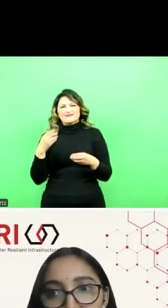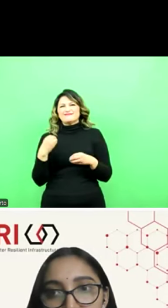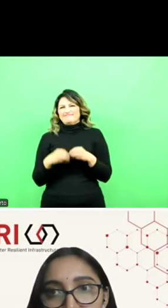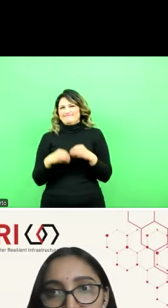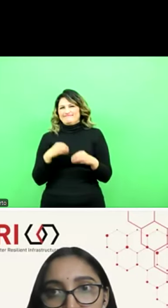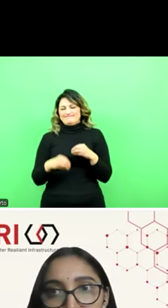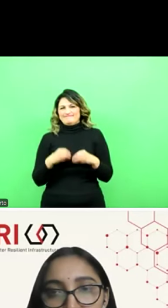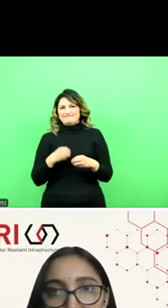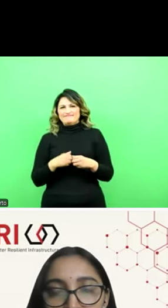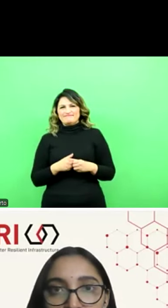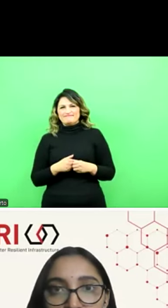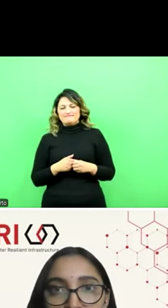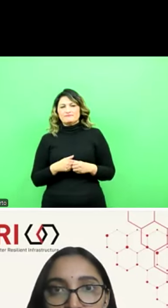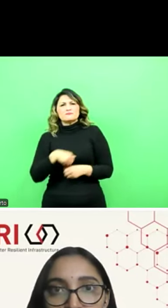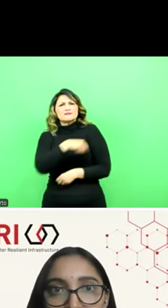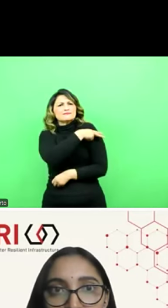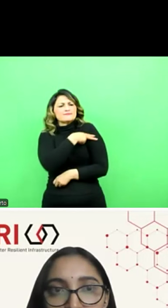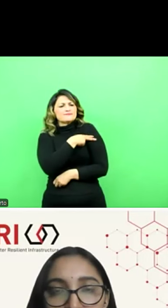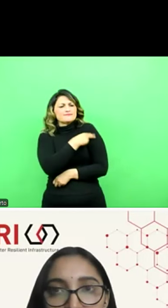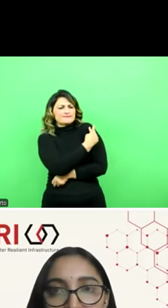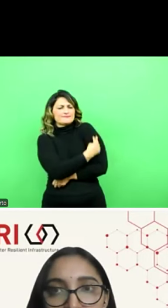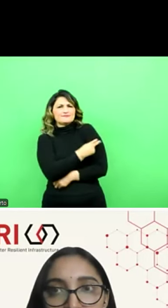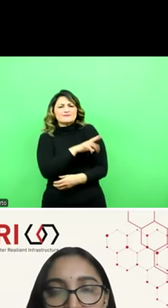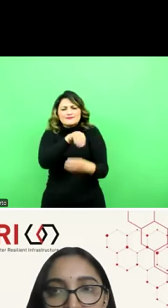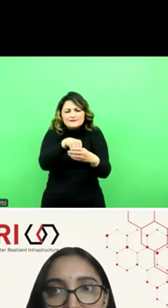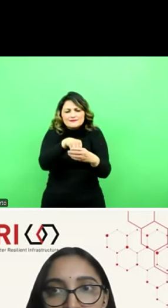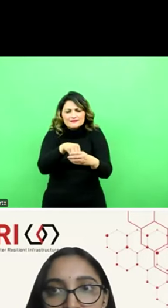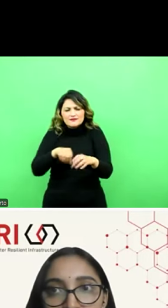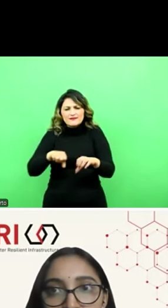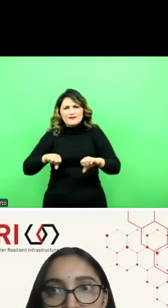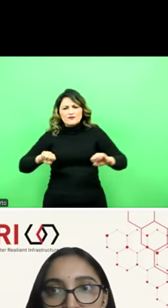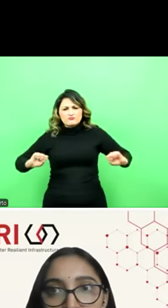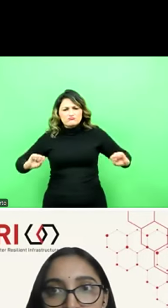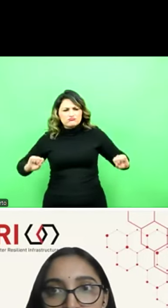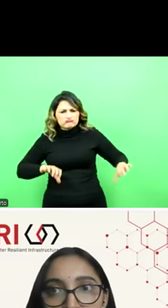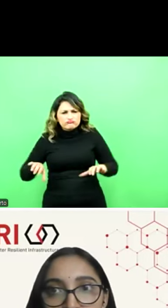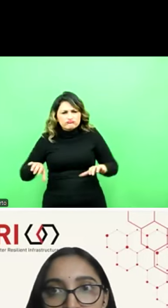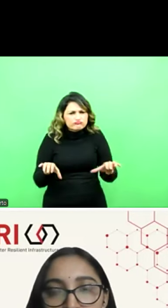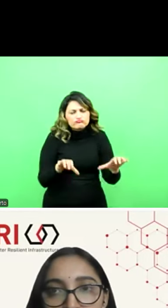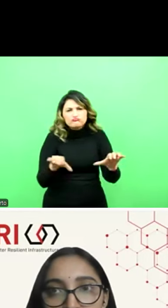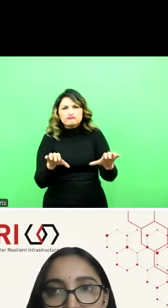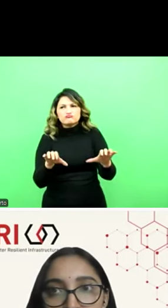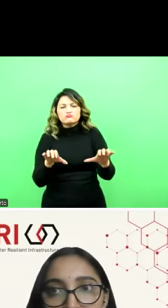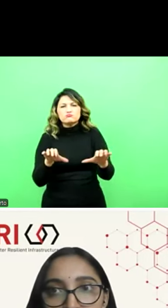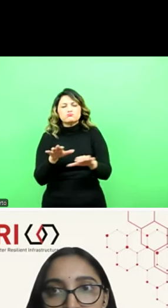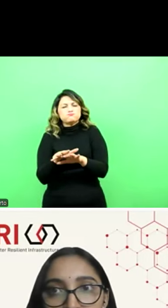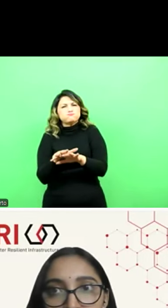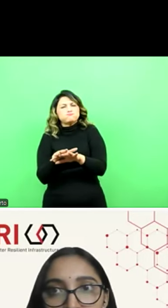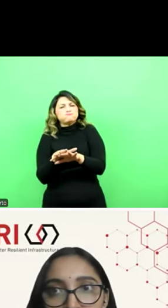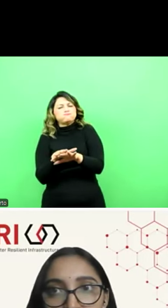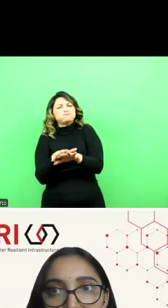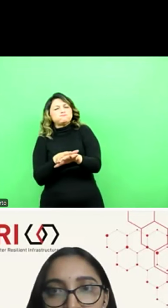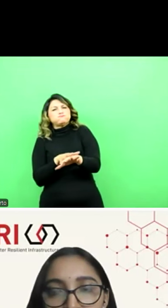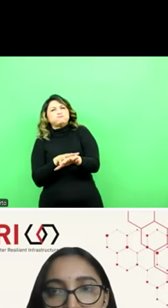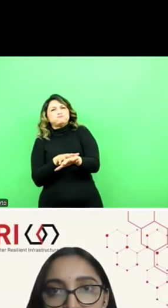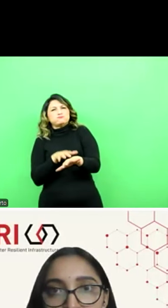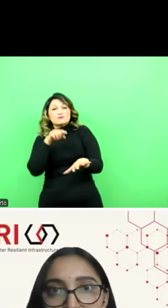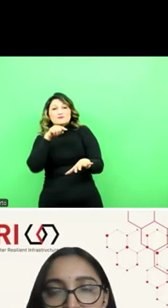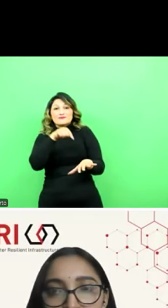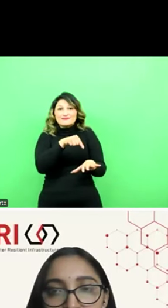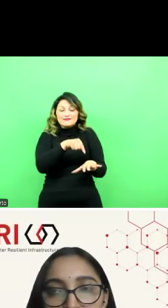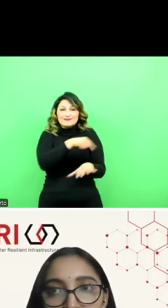surge capacity within the hospital. So the example you see in the image is a data from a hospital where the